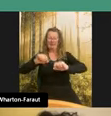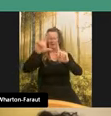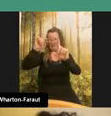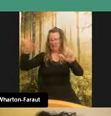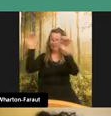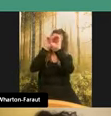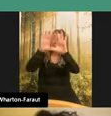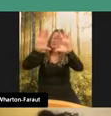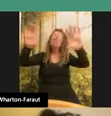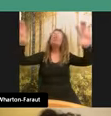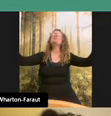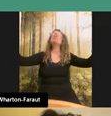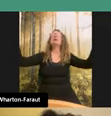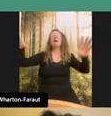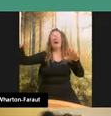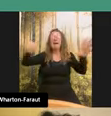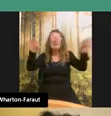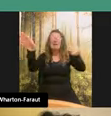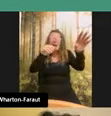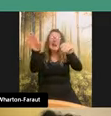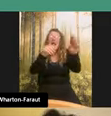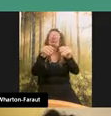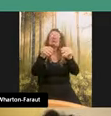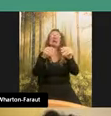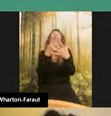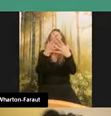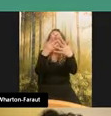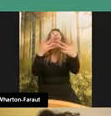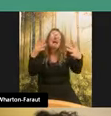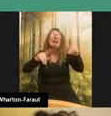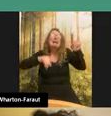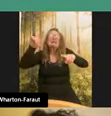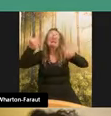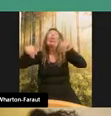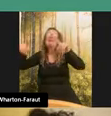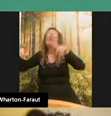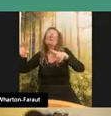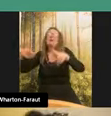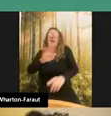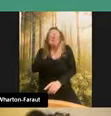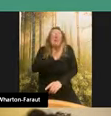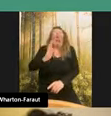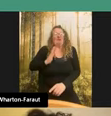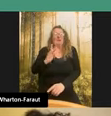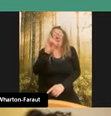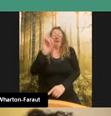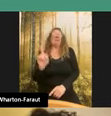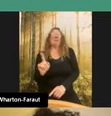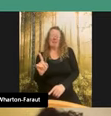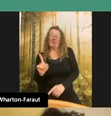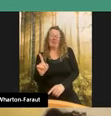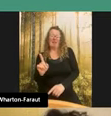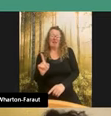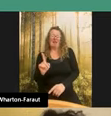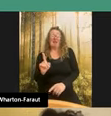so many of the different types of military persons that are in the